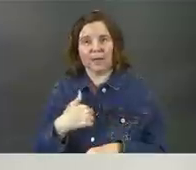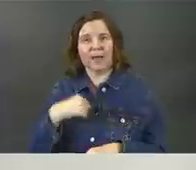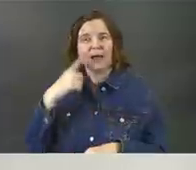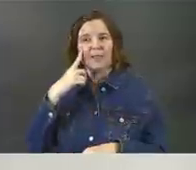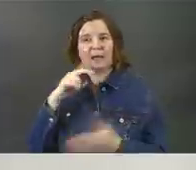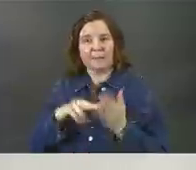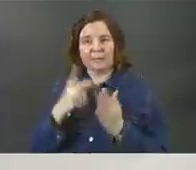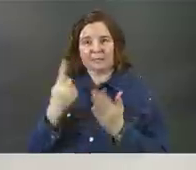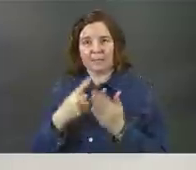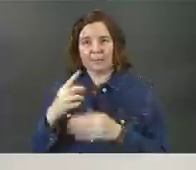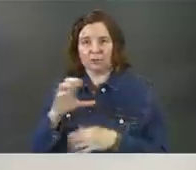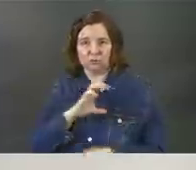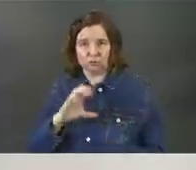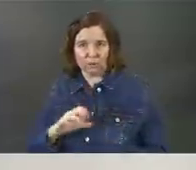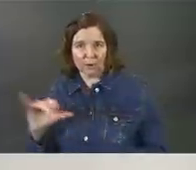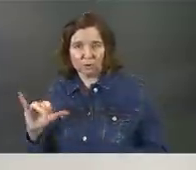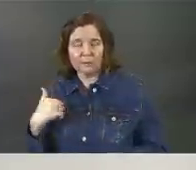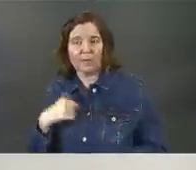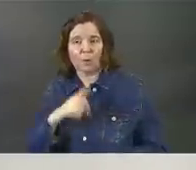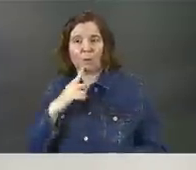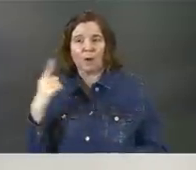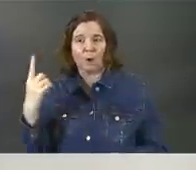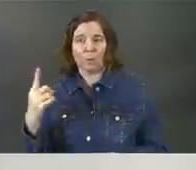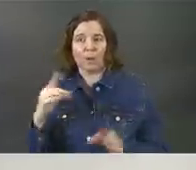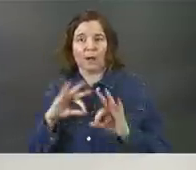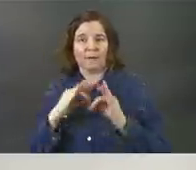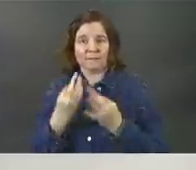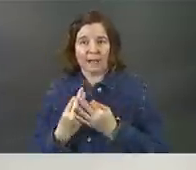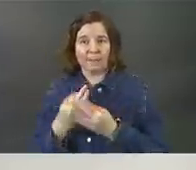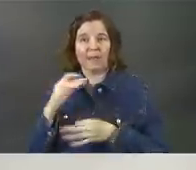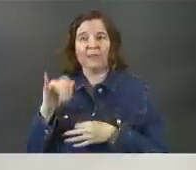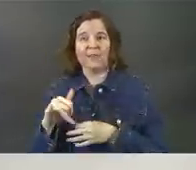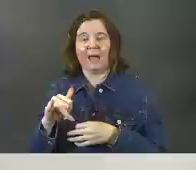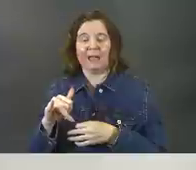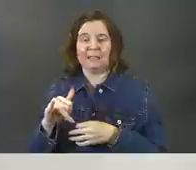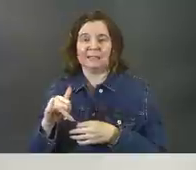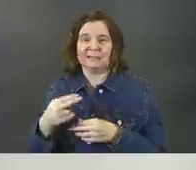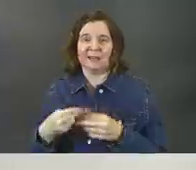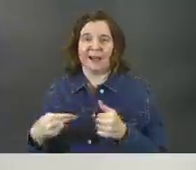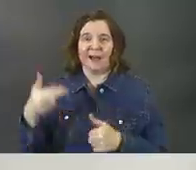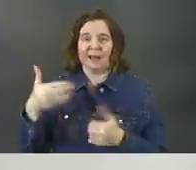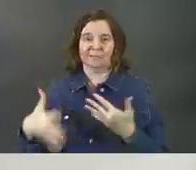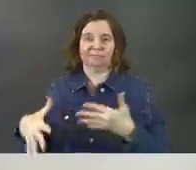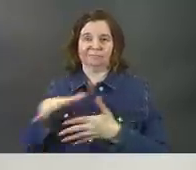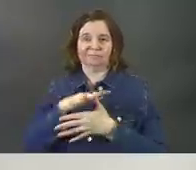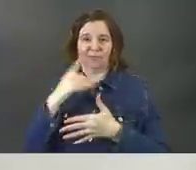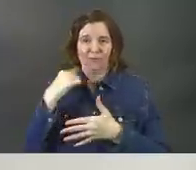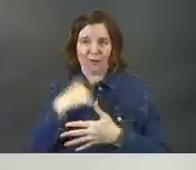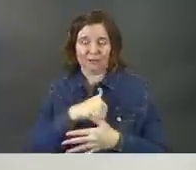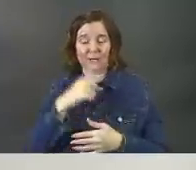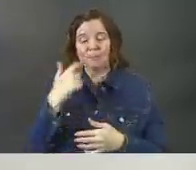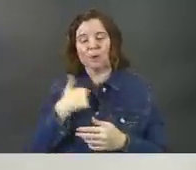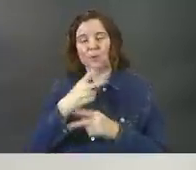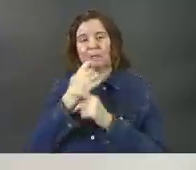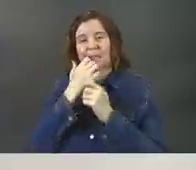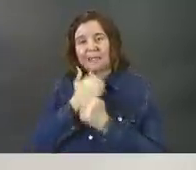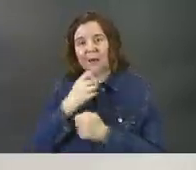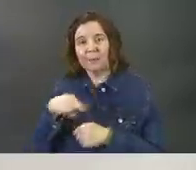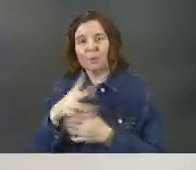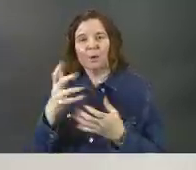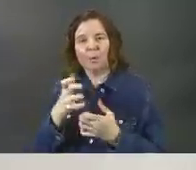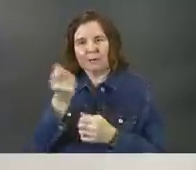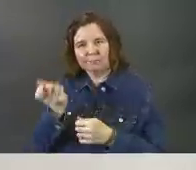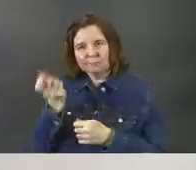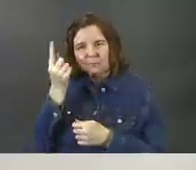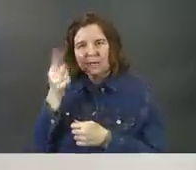think it means something to Christ that we are one family, and that is a higher issue for us. And because we care about you, because we want